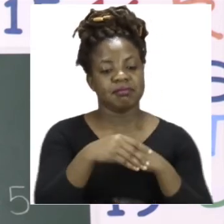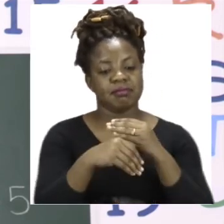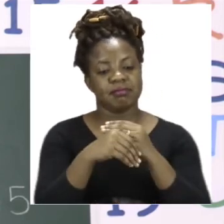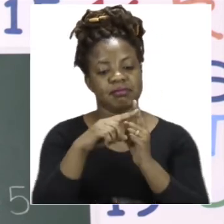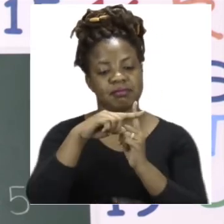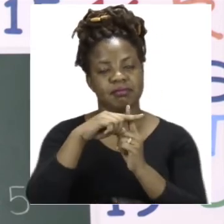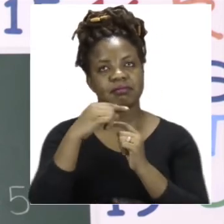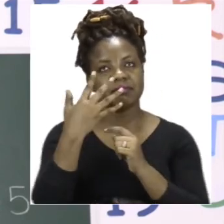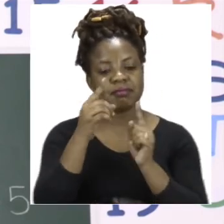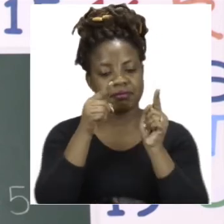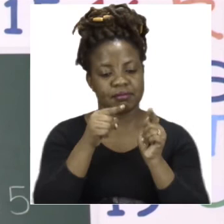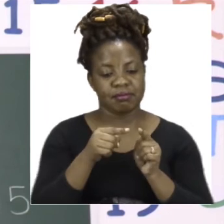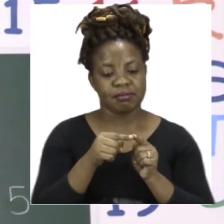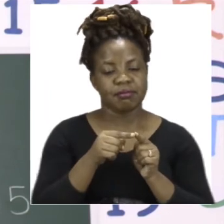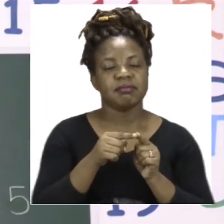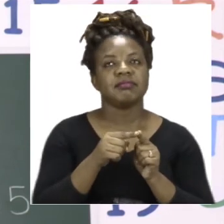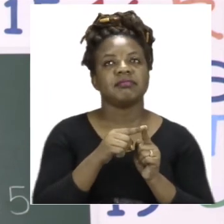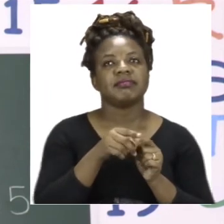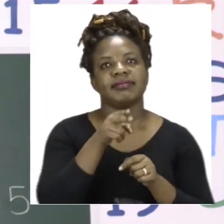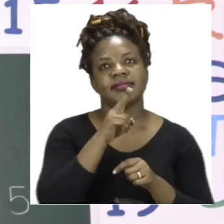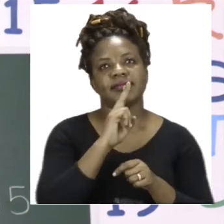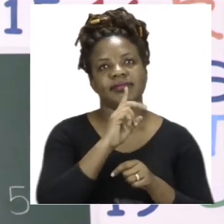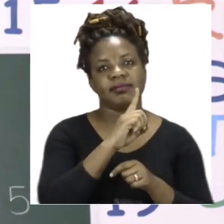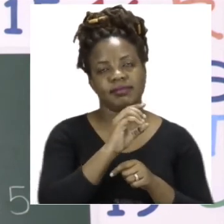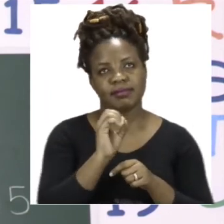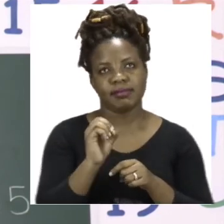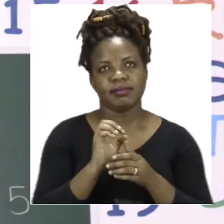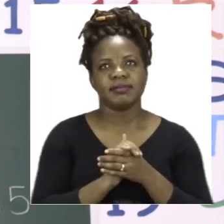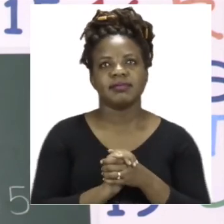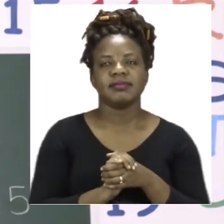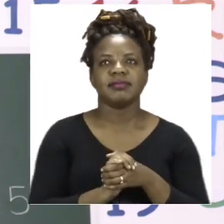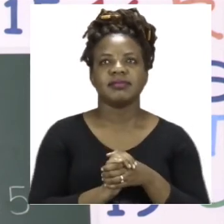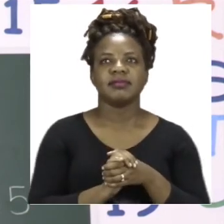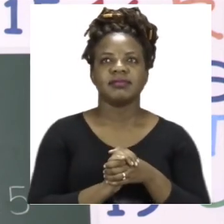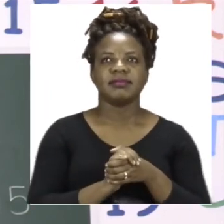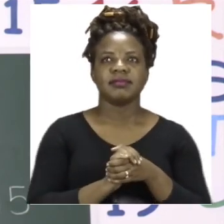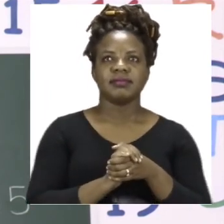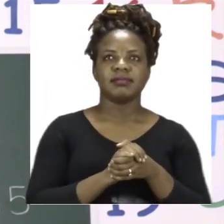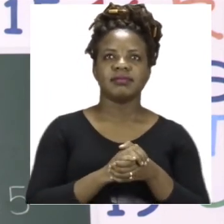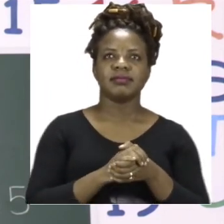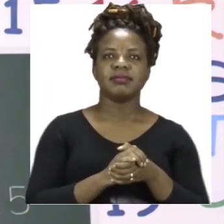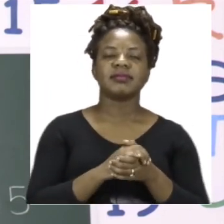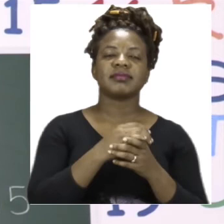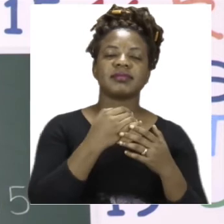5 + 5, which gave us 10. And then we put 10 in our bubble. Then we said